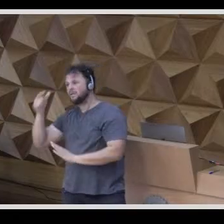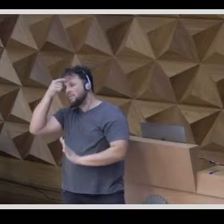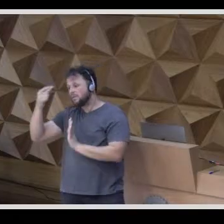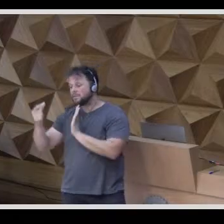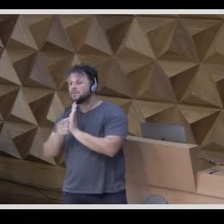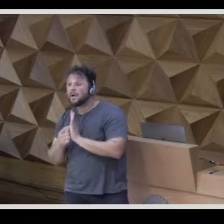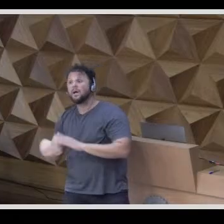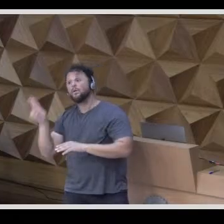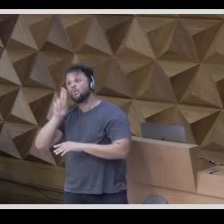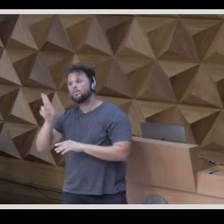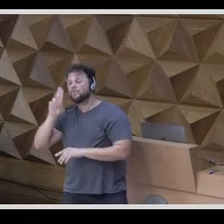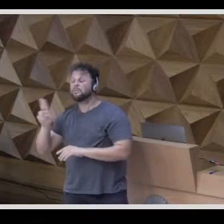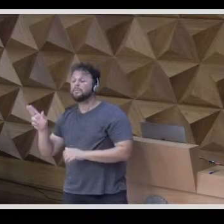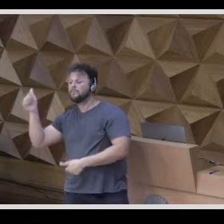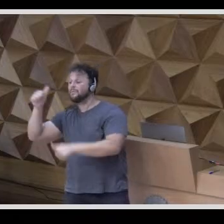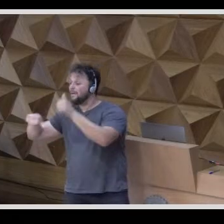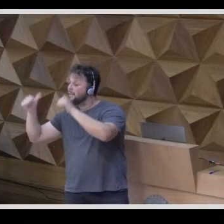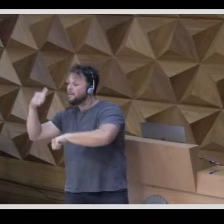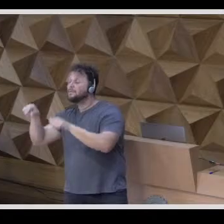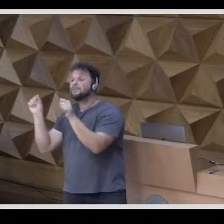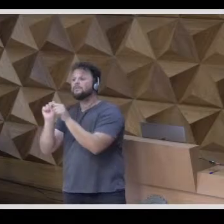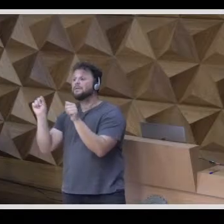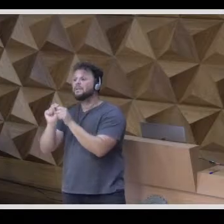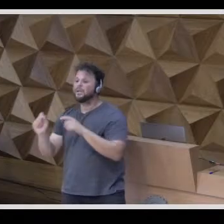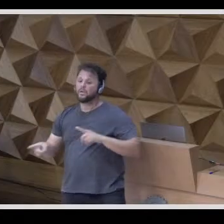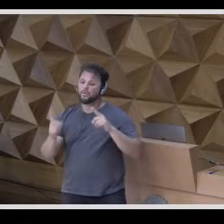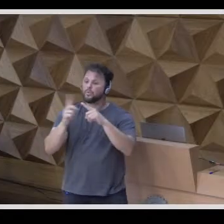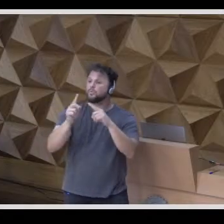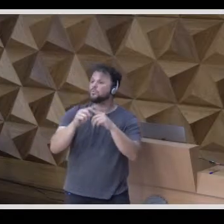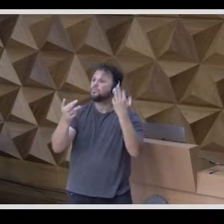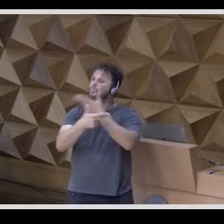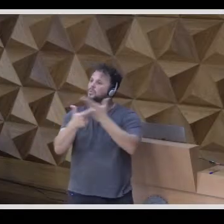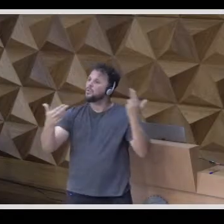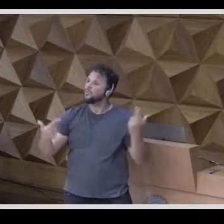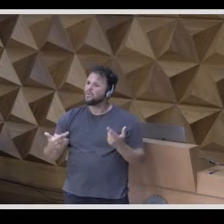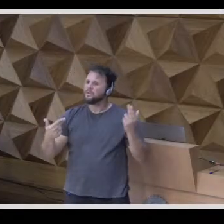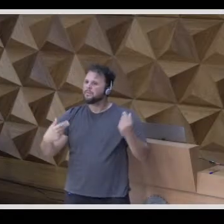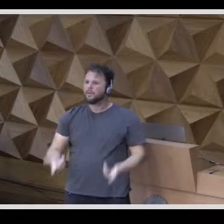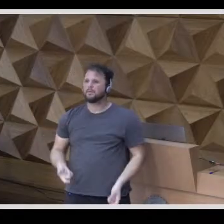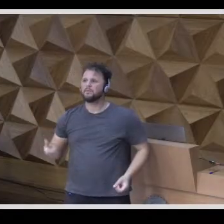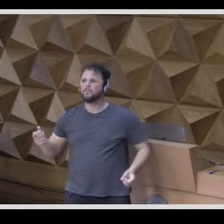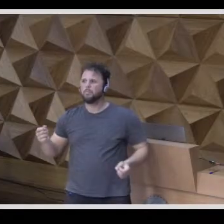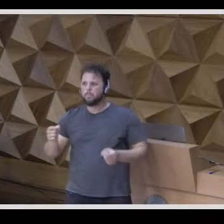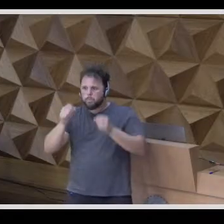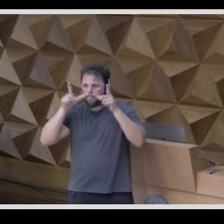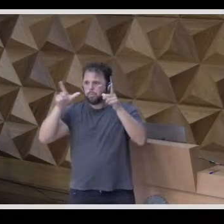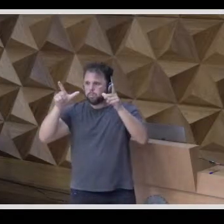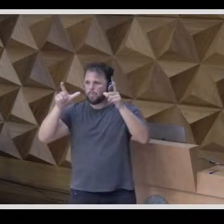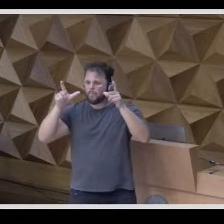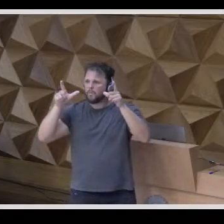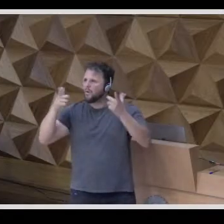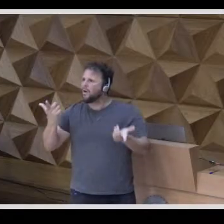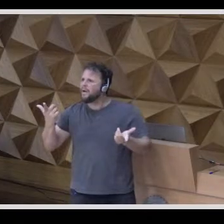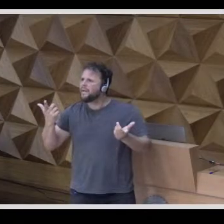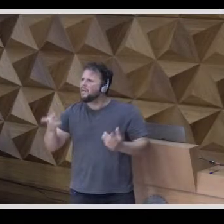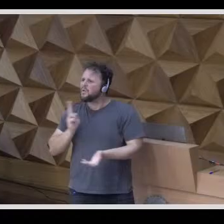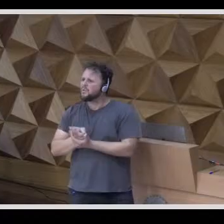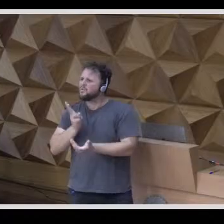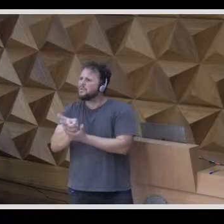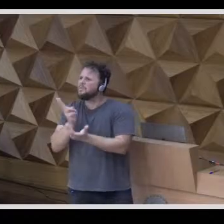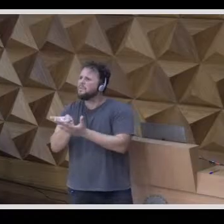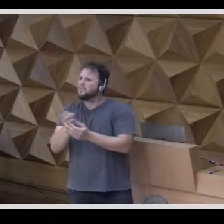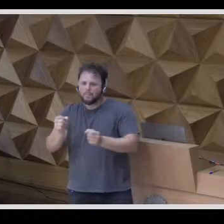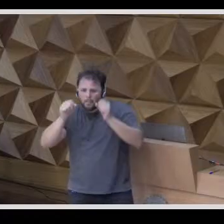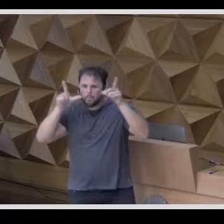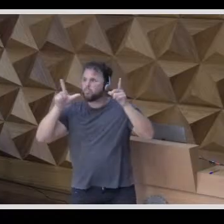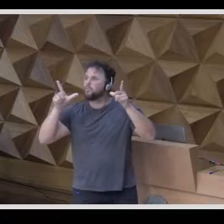and the types of things that will generate alerts. And then I always ask the question, well, where is that alert going? Because these